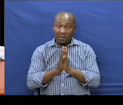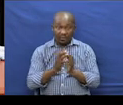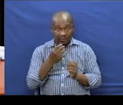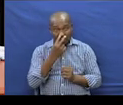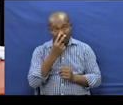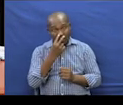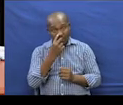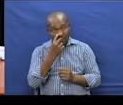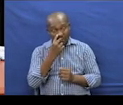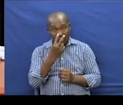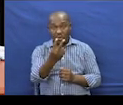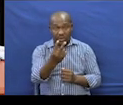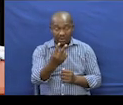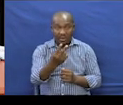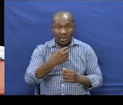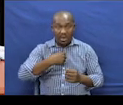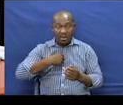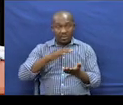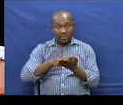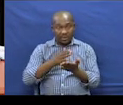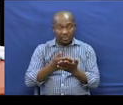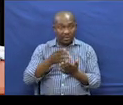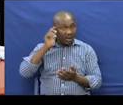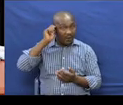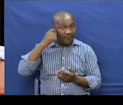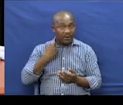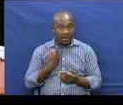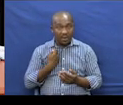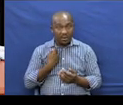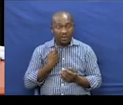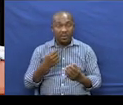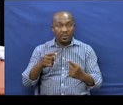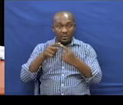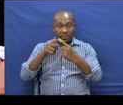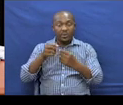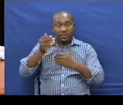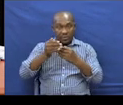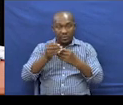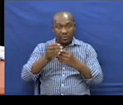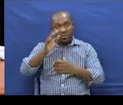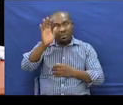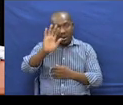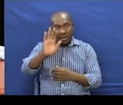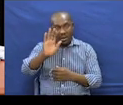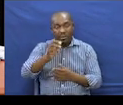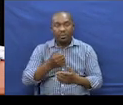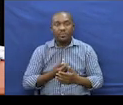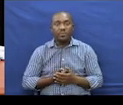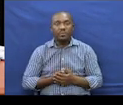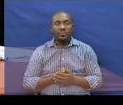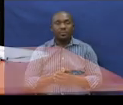Thank you very much for listening. I'm Mari Maxon Wilson Binomtons. I hope to meet you soon in the next session.